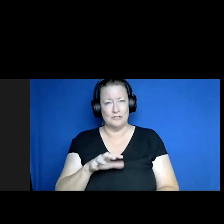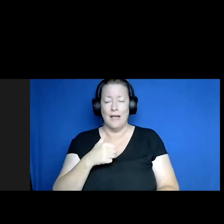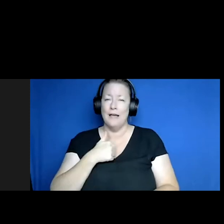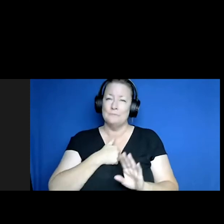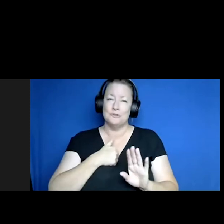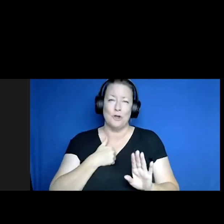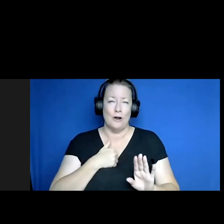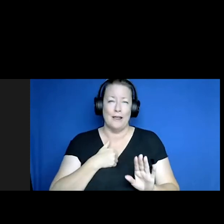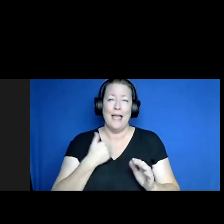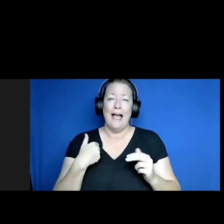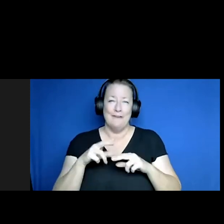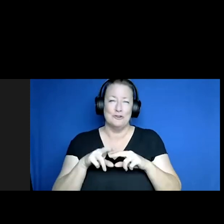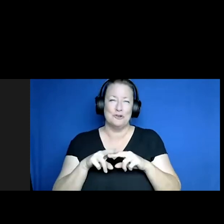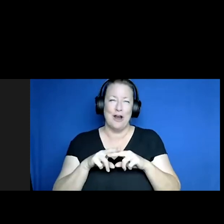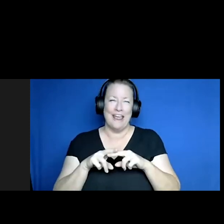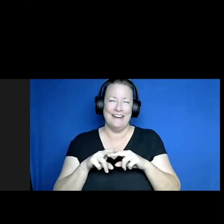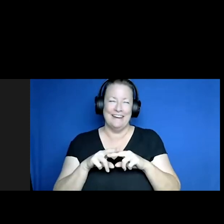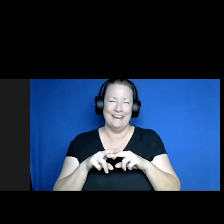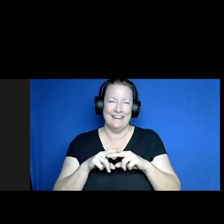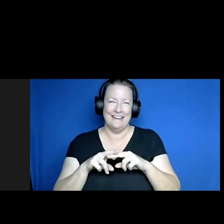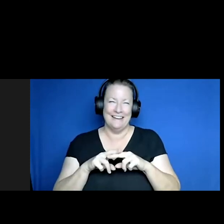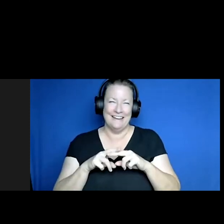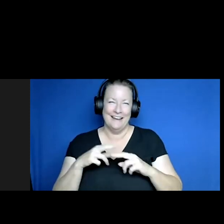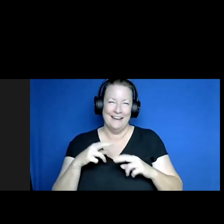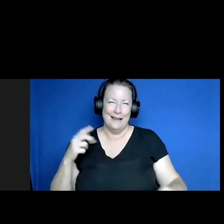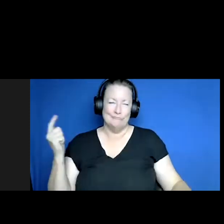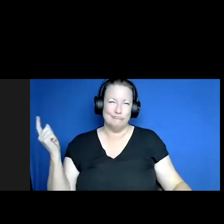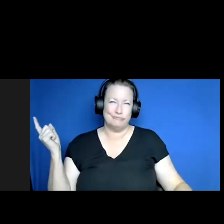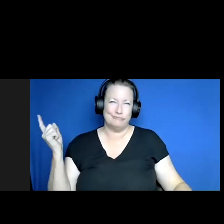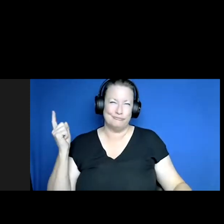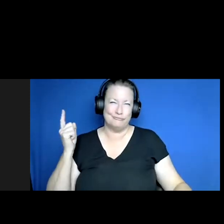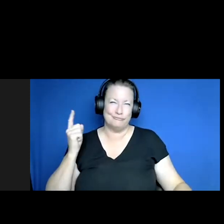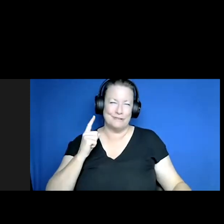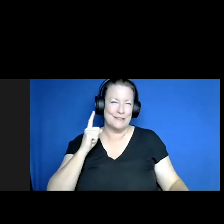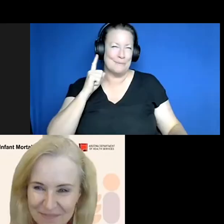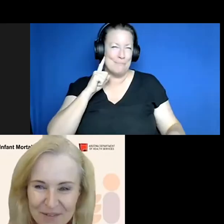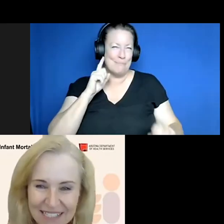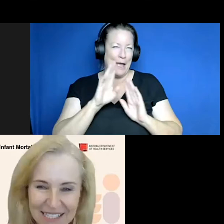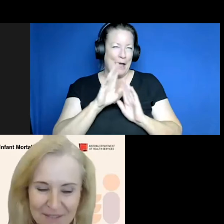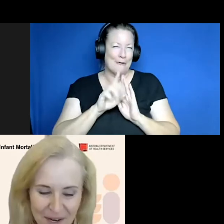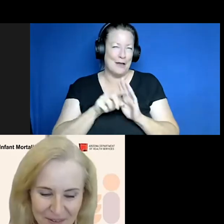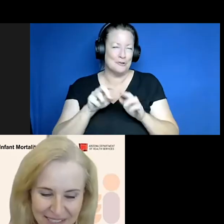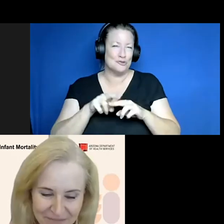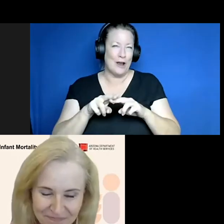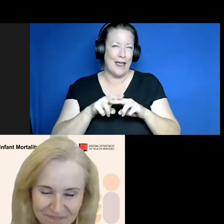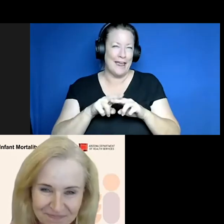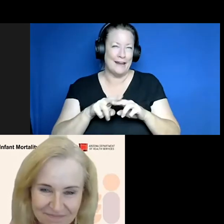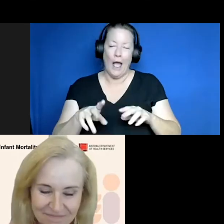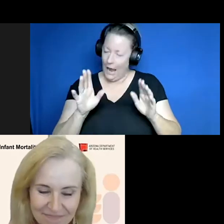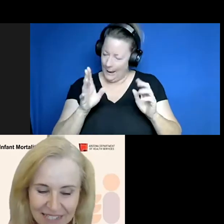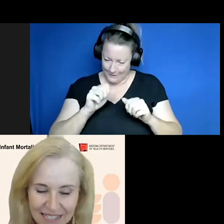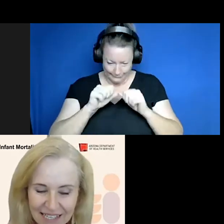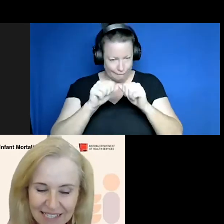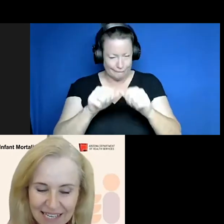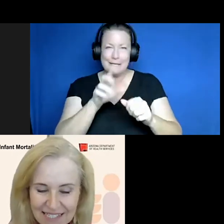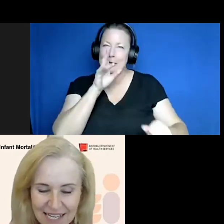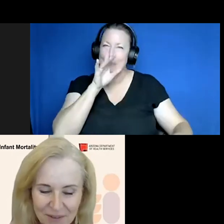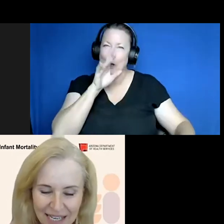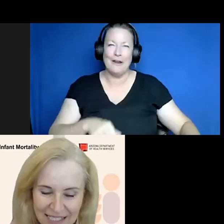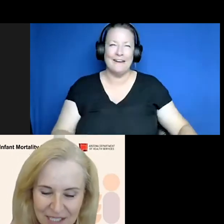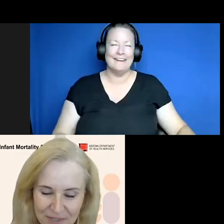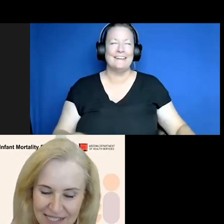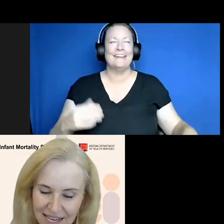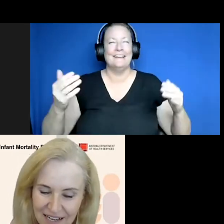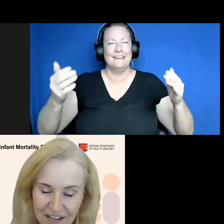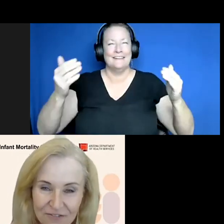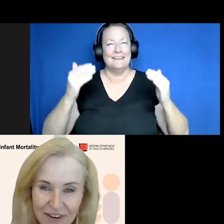apologize, I have a train coming by right now, but we'll keep going. Next, I would